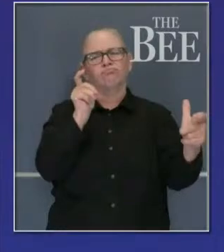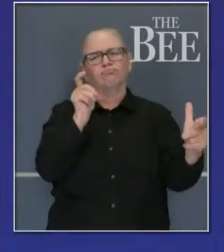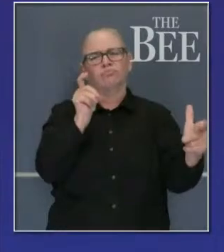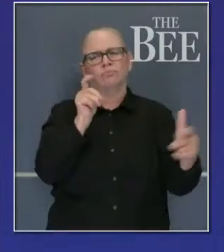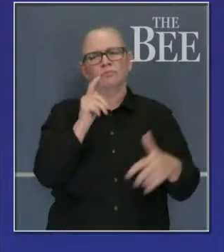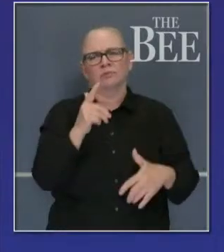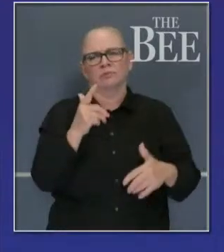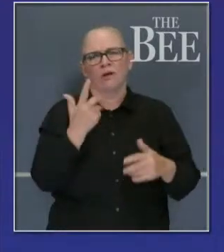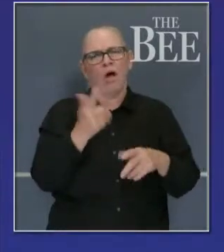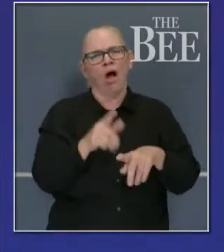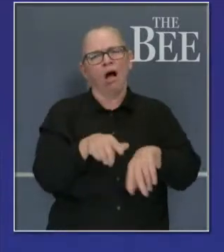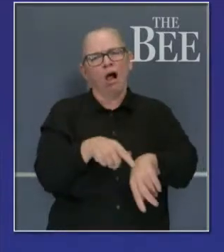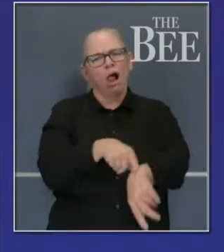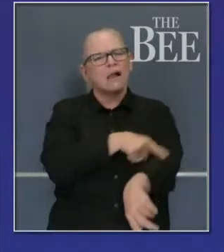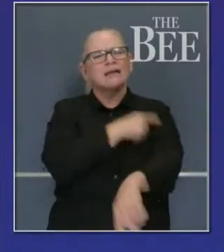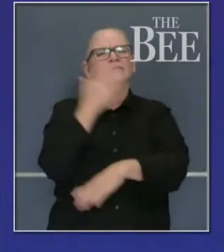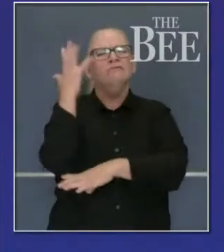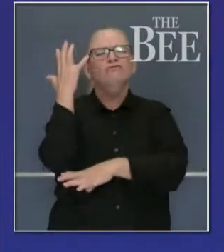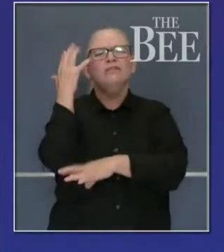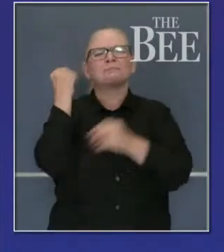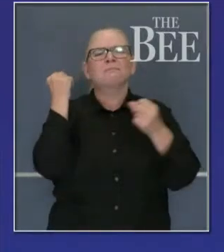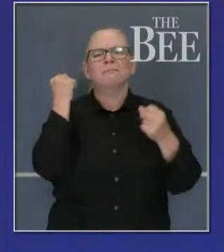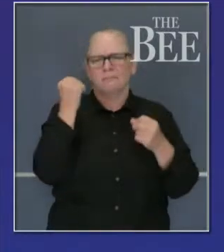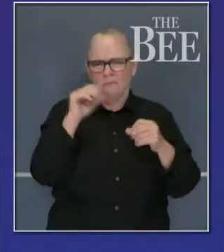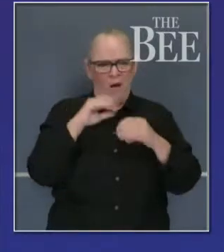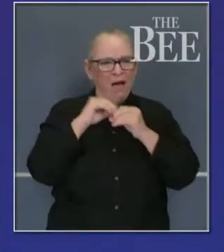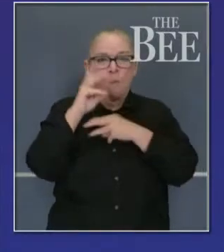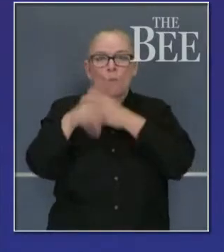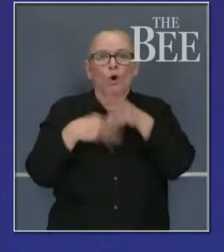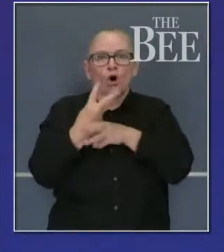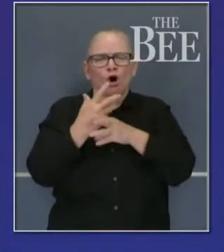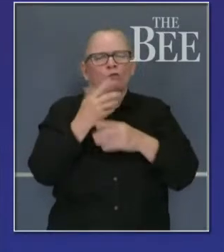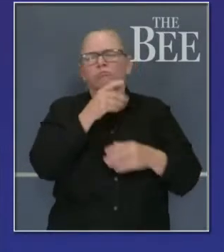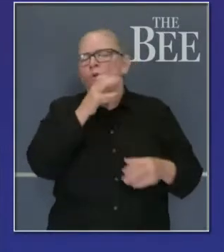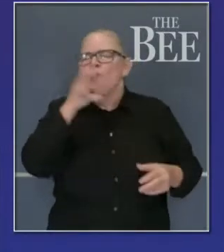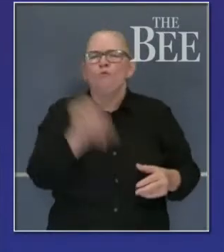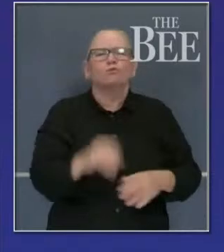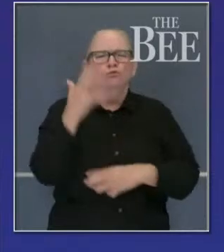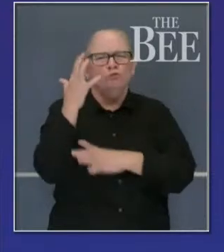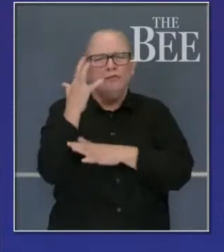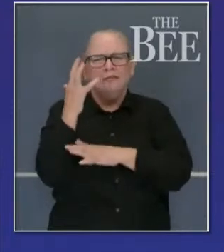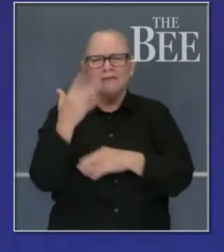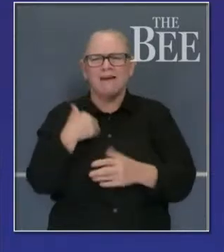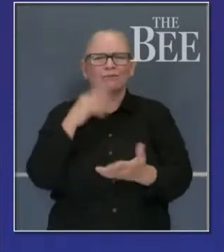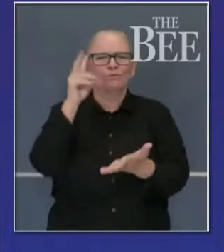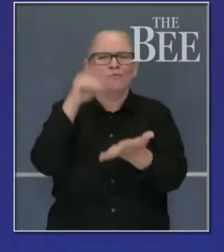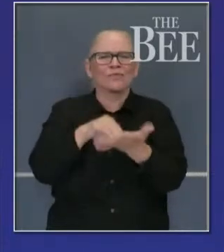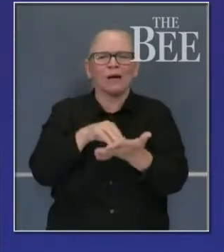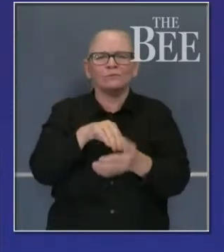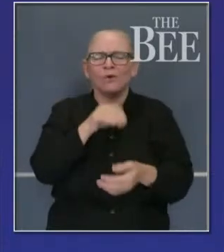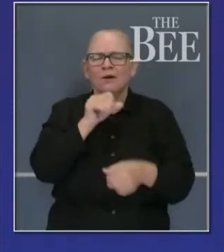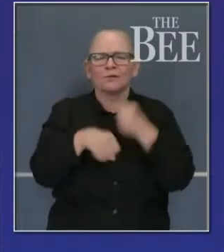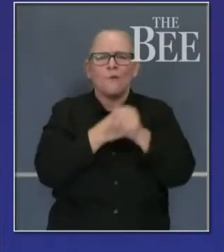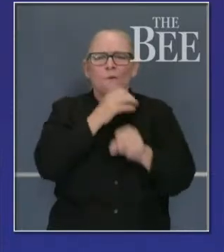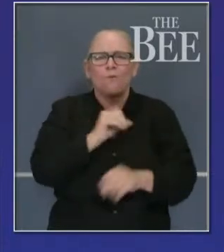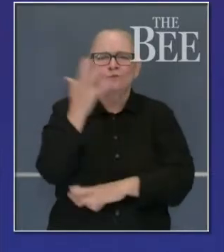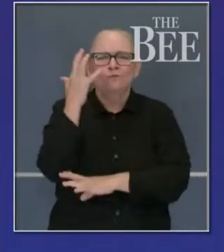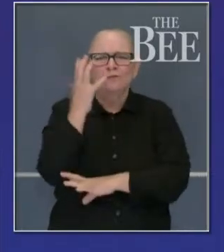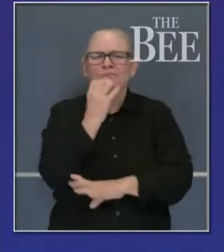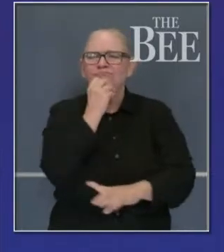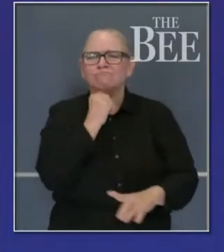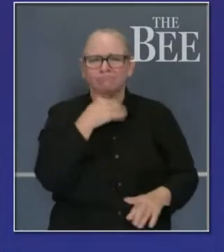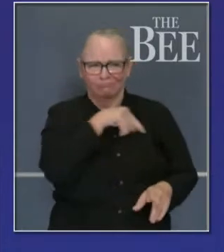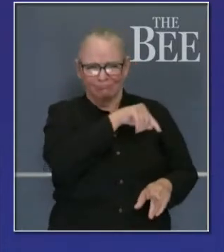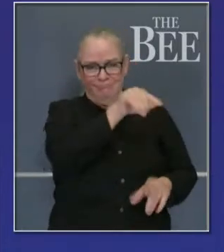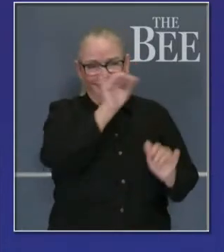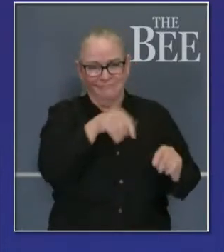trees on the planet. Trees that go back, in some cases, 2,000 years. These majestic redwoods. In